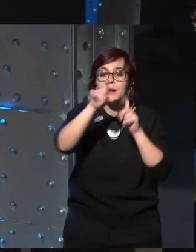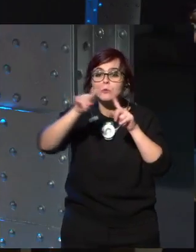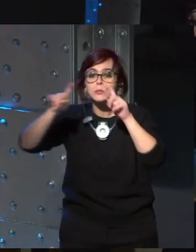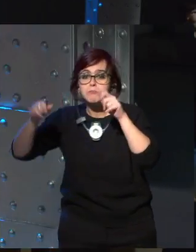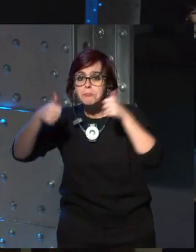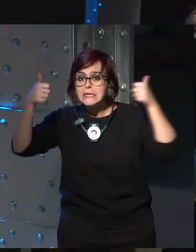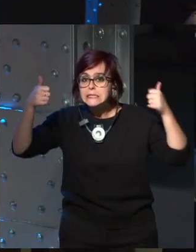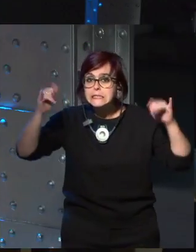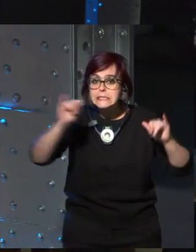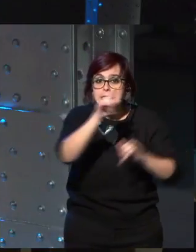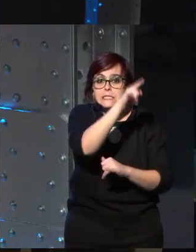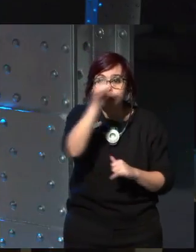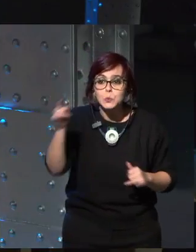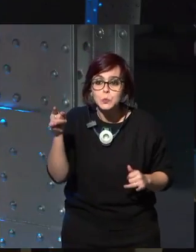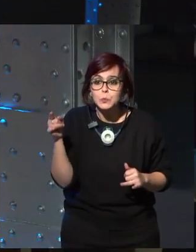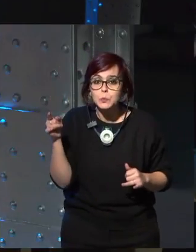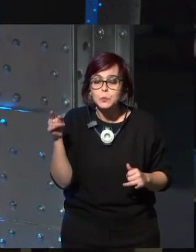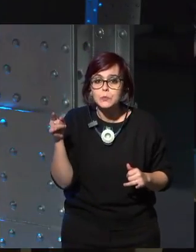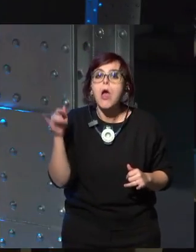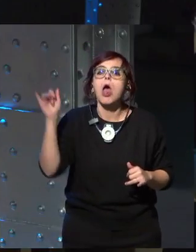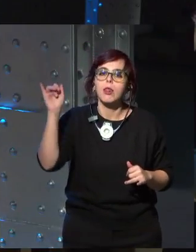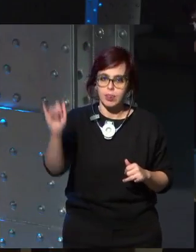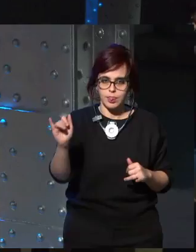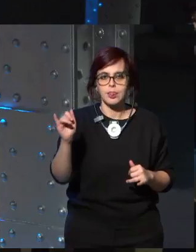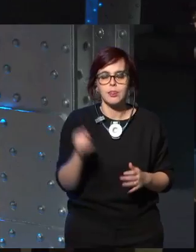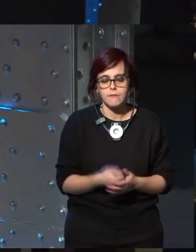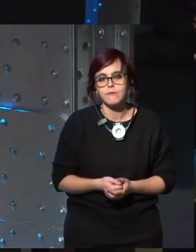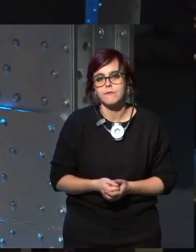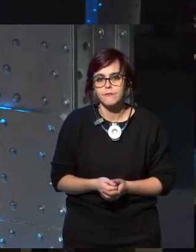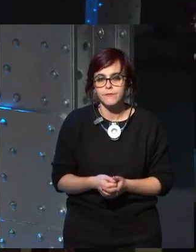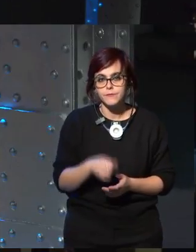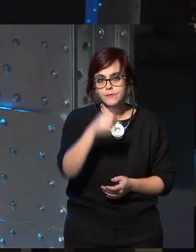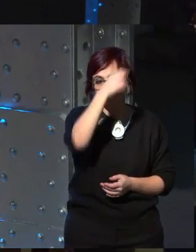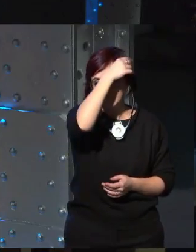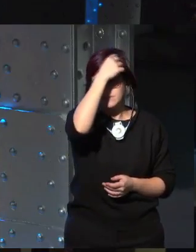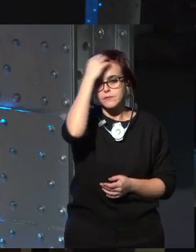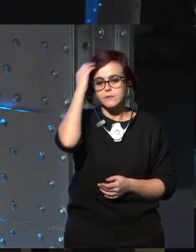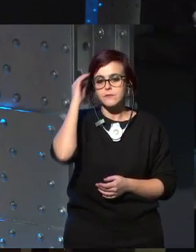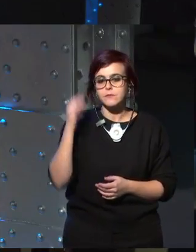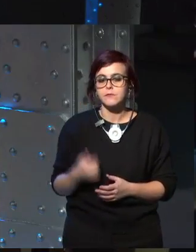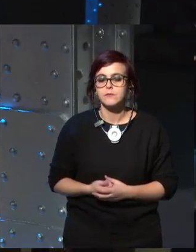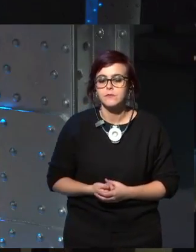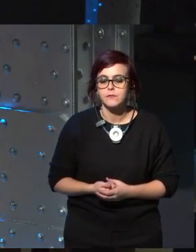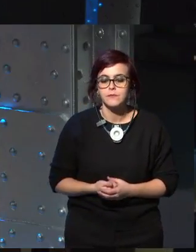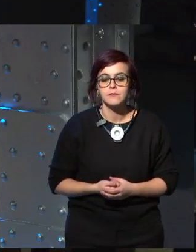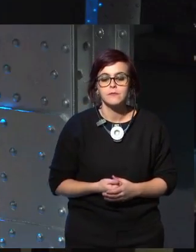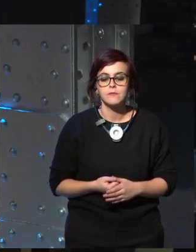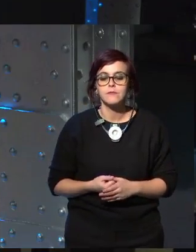I don't know if we have any more questions there. Yes, there's a hand over there.